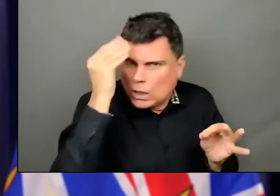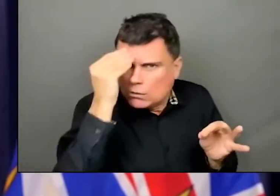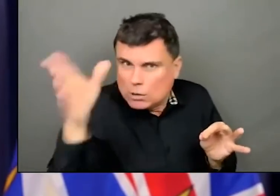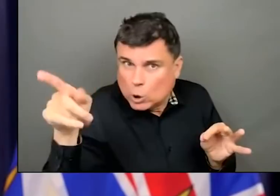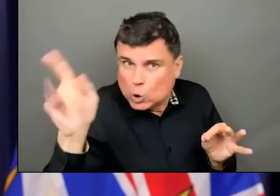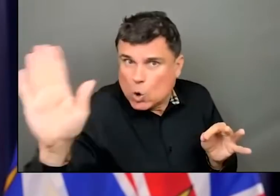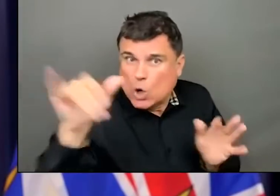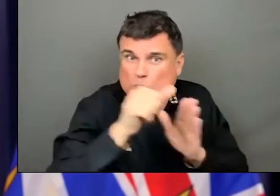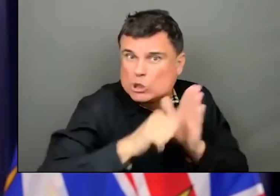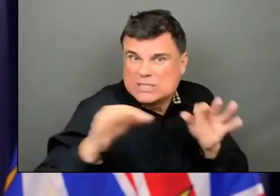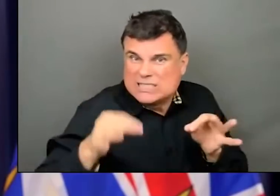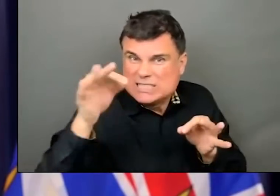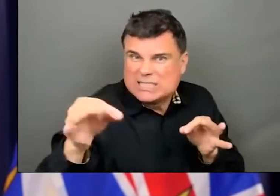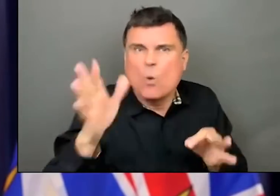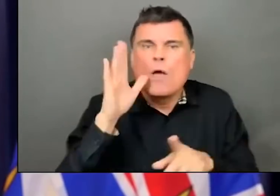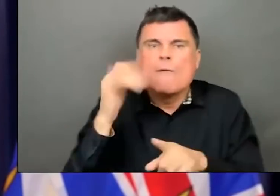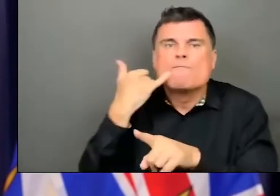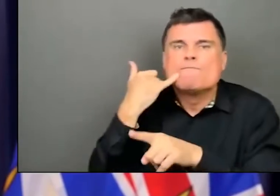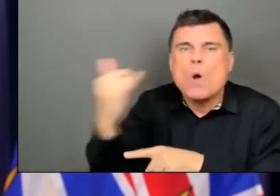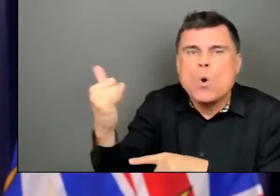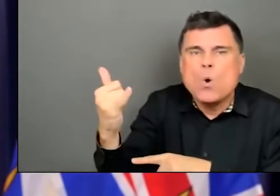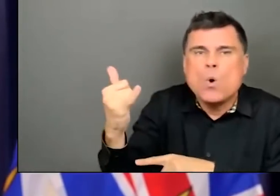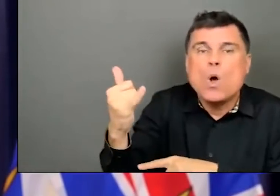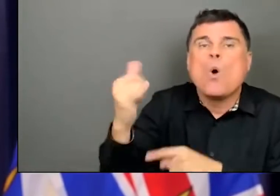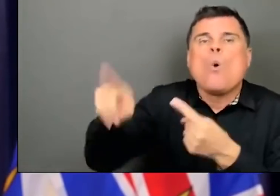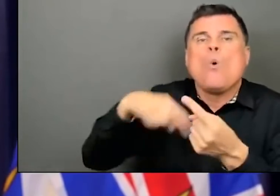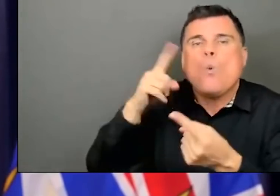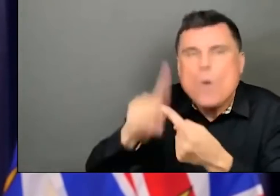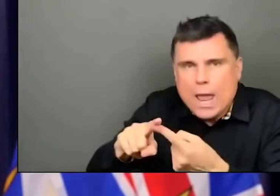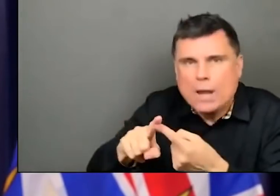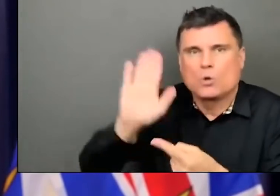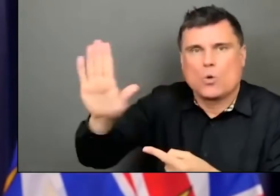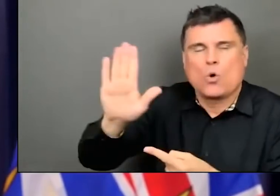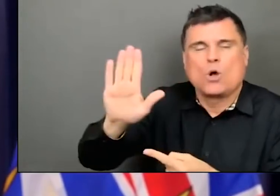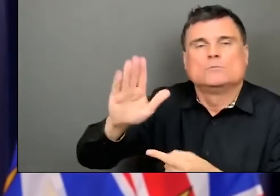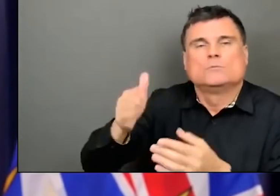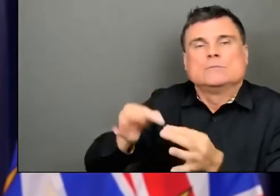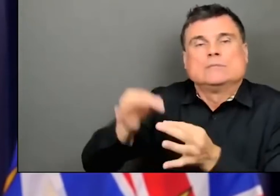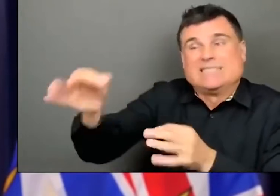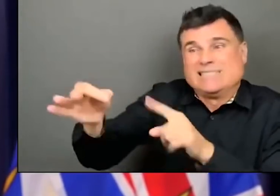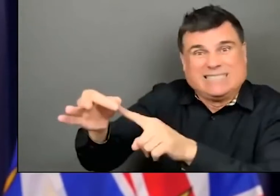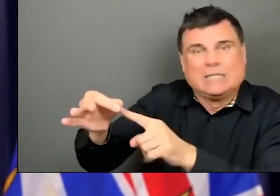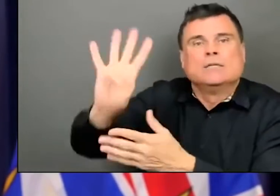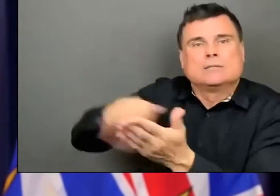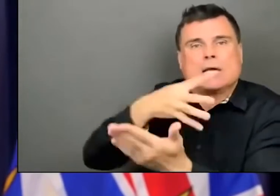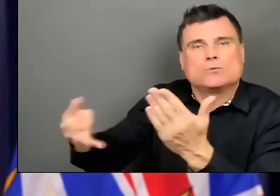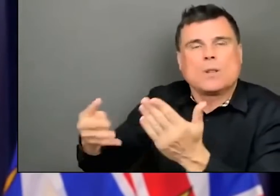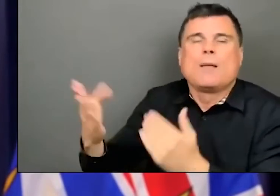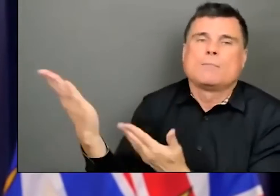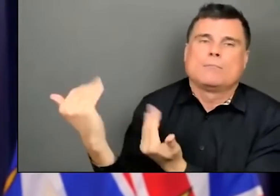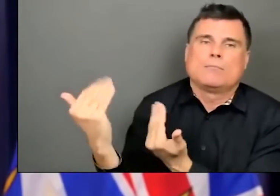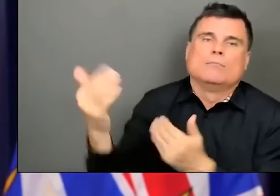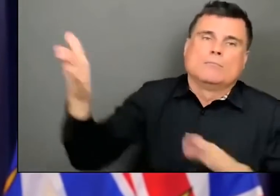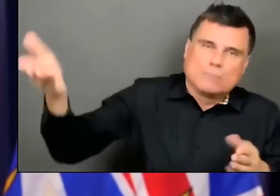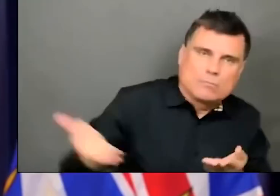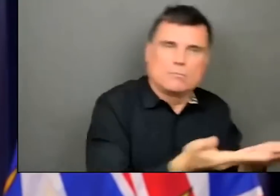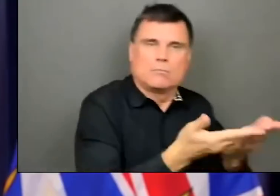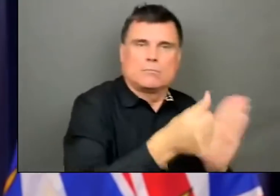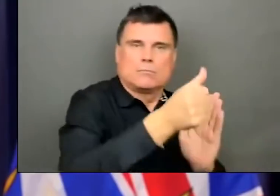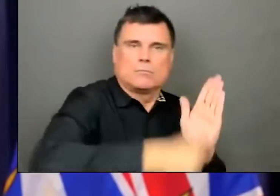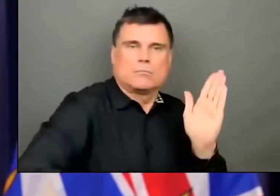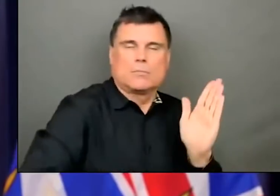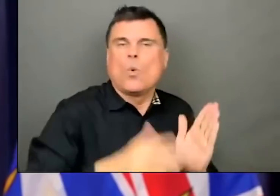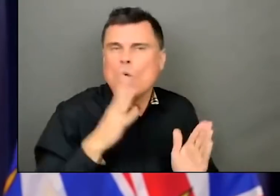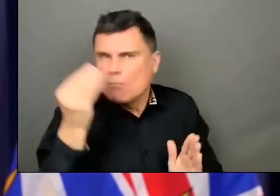the surgery they need. Every patient whose surgery is postponed will get the surgery they need. On Thursday,